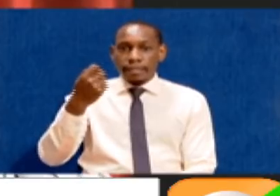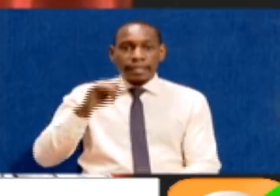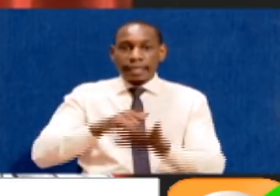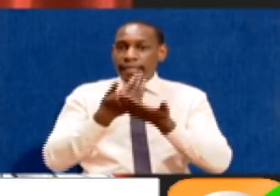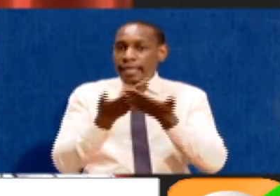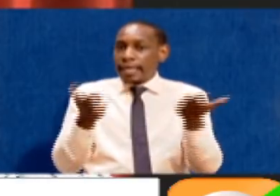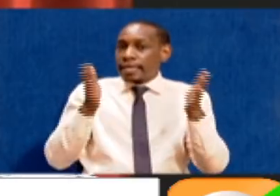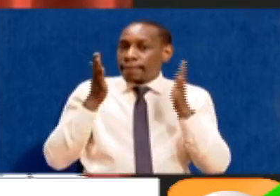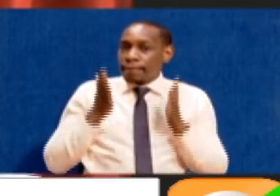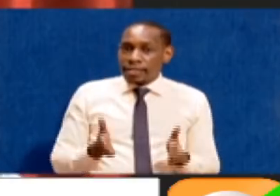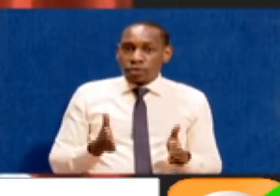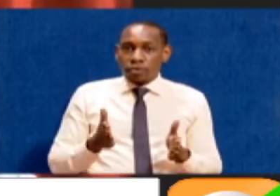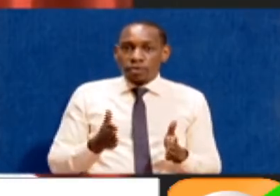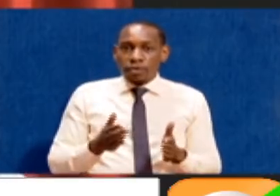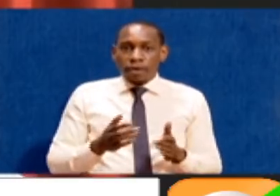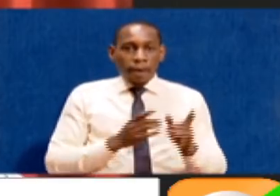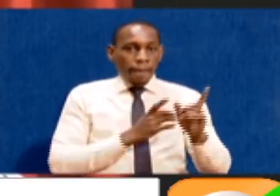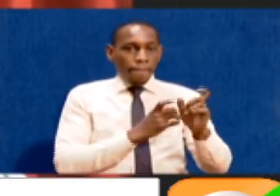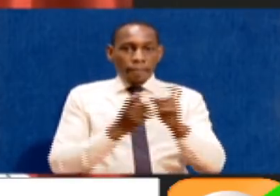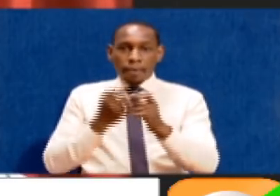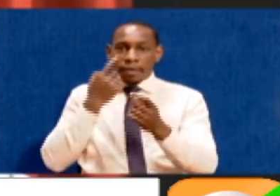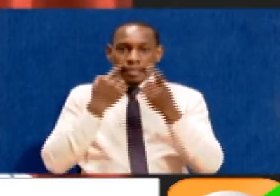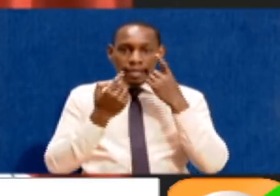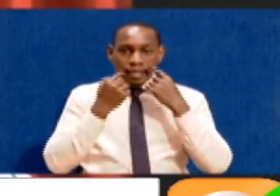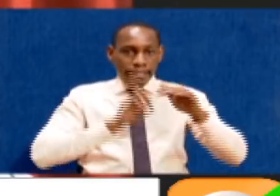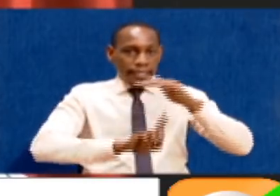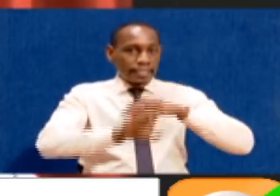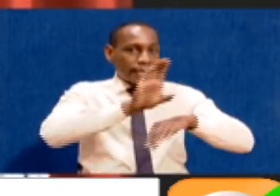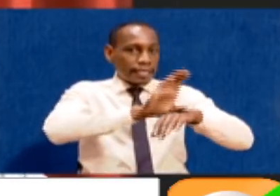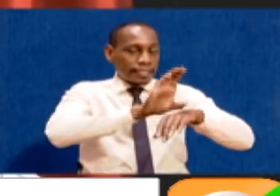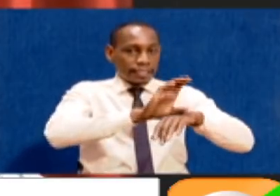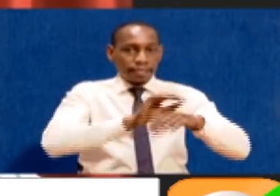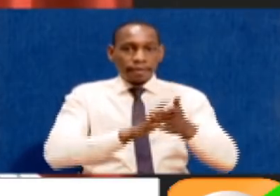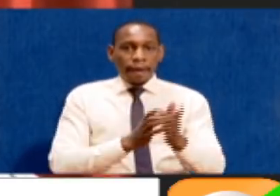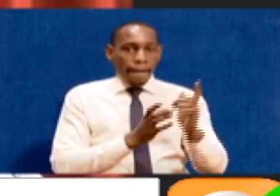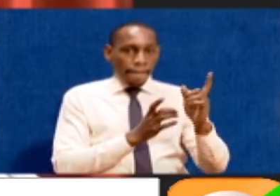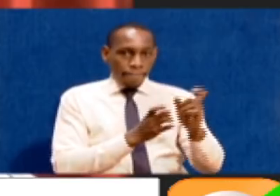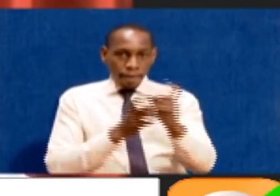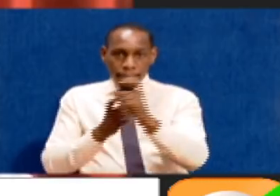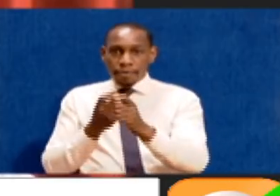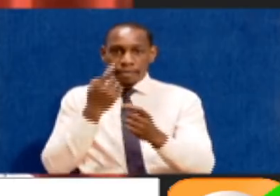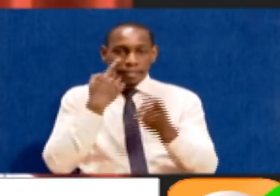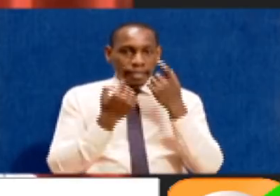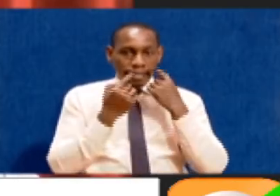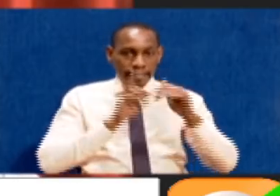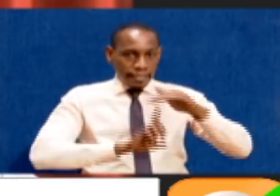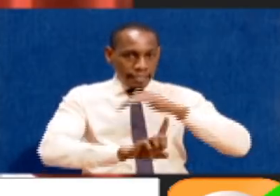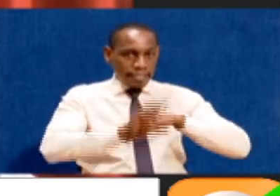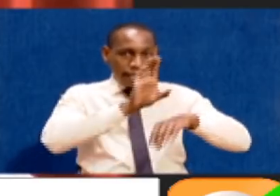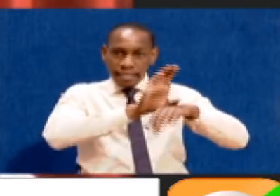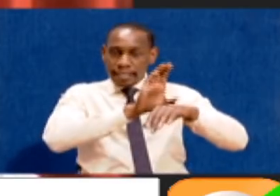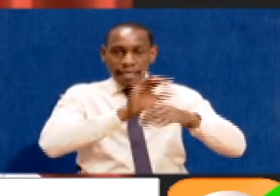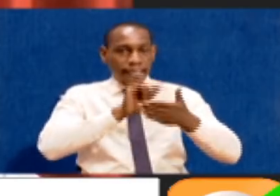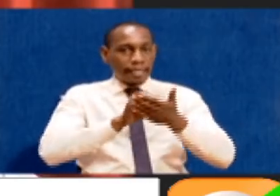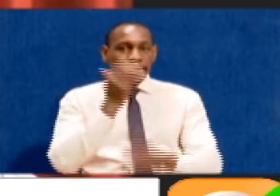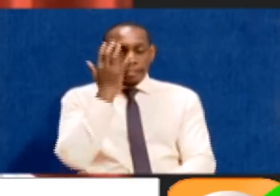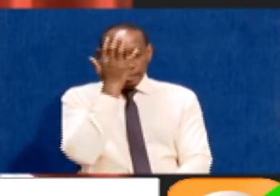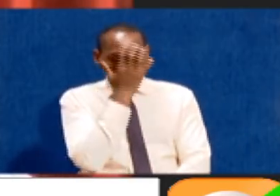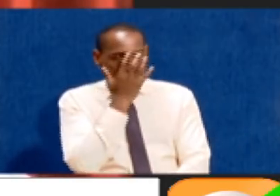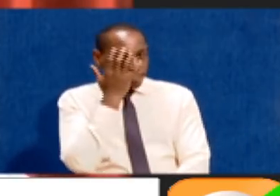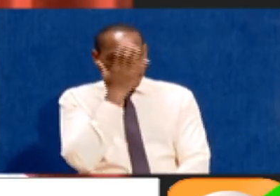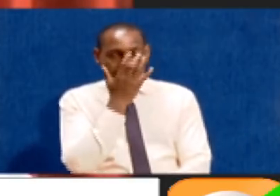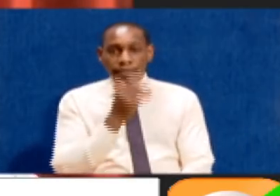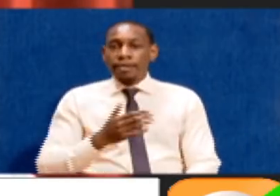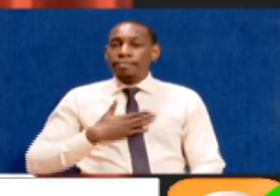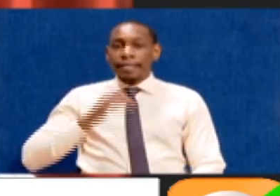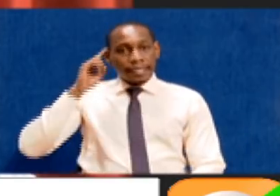for anybody to throw tear gas in the church. If the tear gas was thrown into the church, that is a disgrace. And